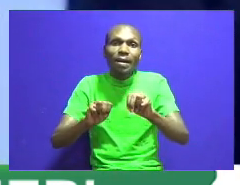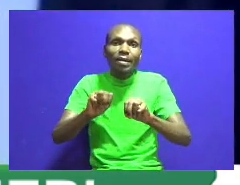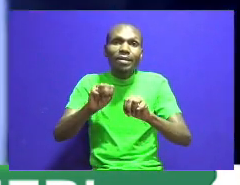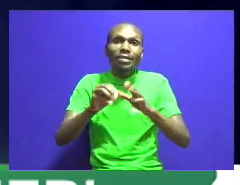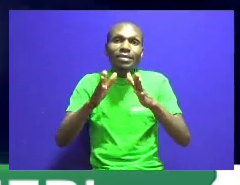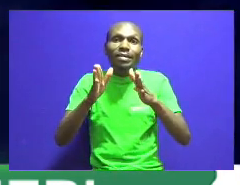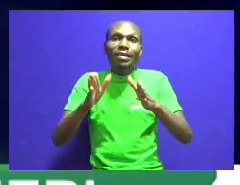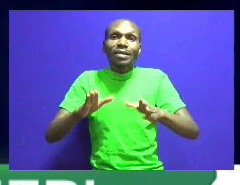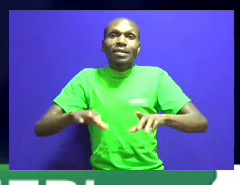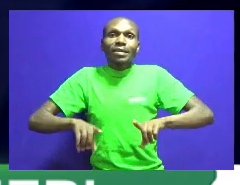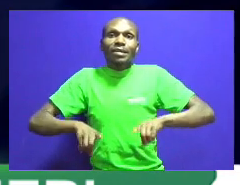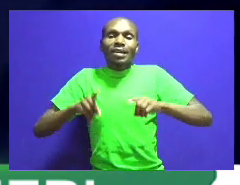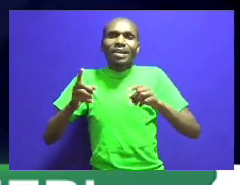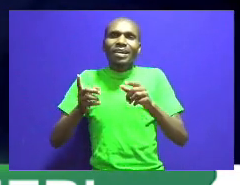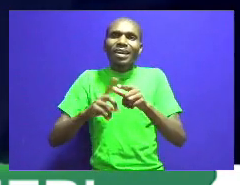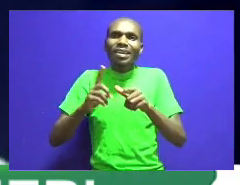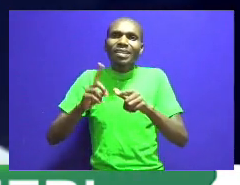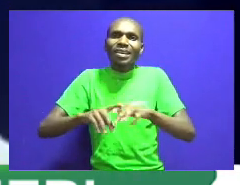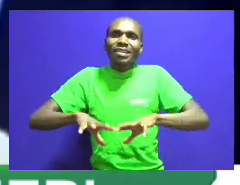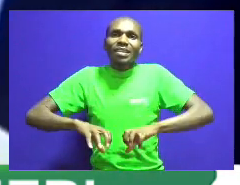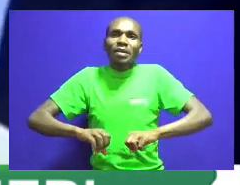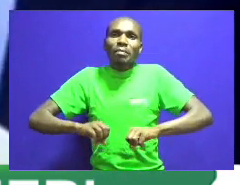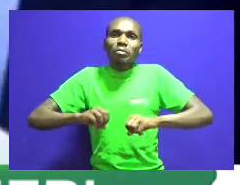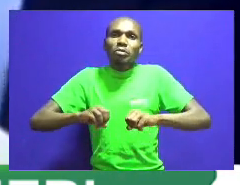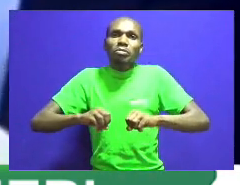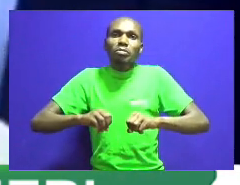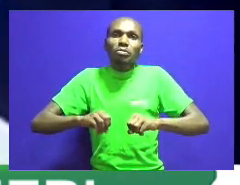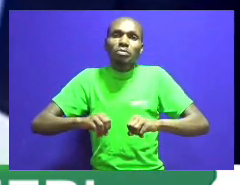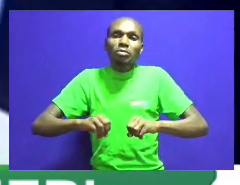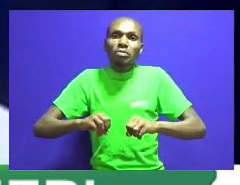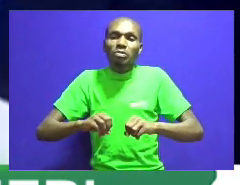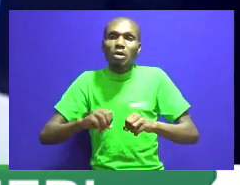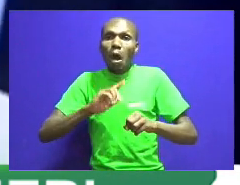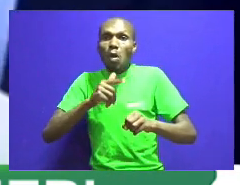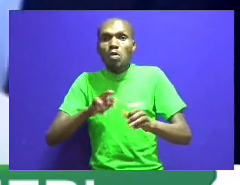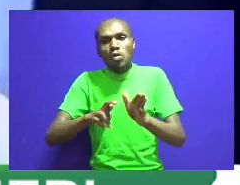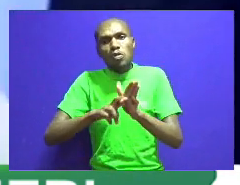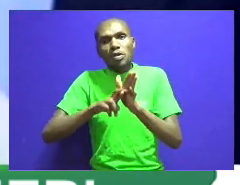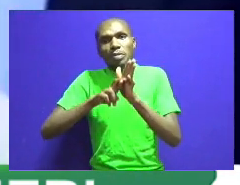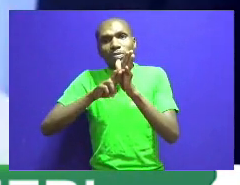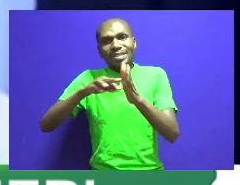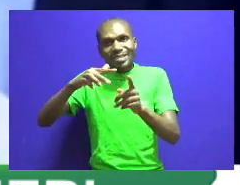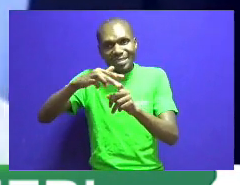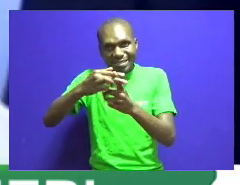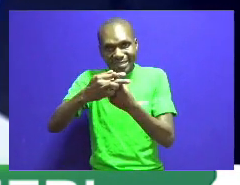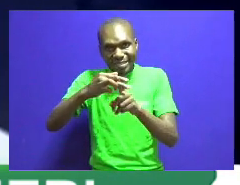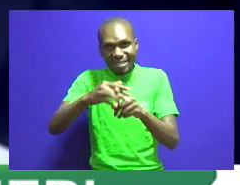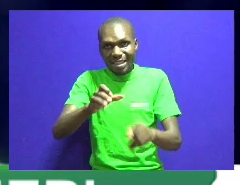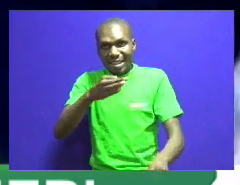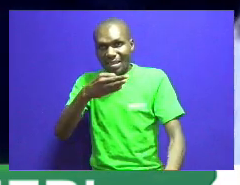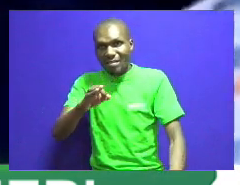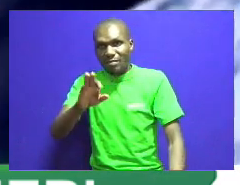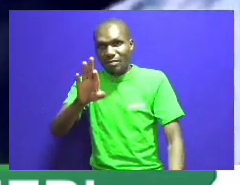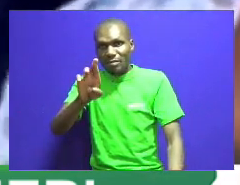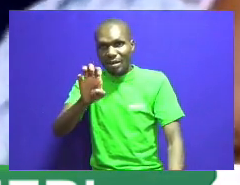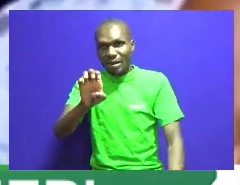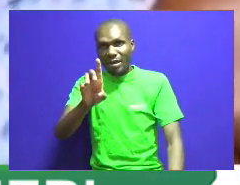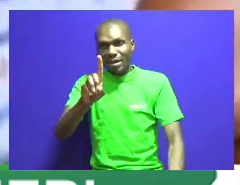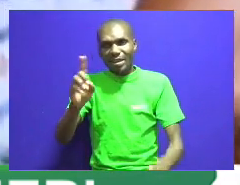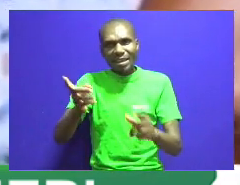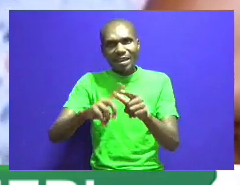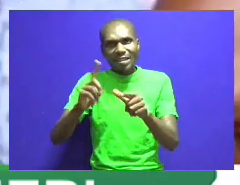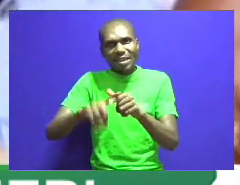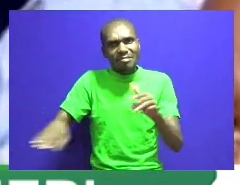Gidari, amo nomo tenelio monene gose omo general manager oteneta mangana engineering Fred Odawa, nigo babu turemere